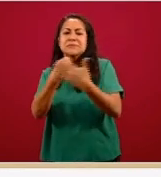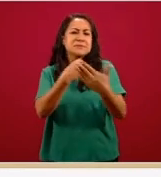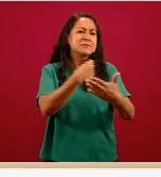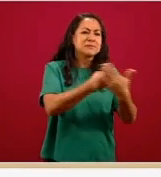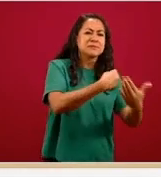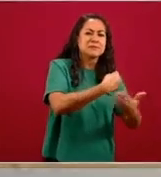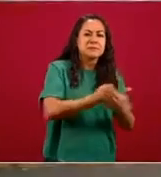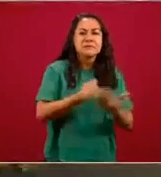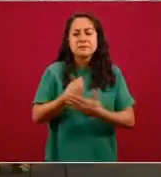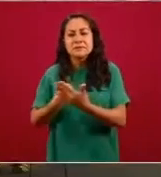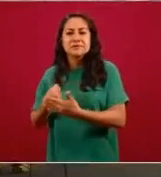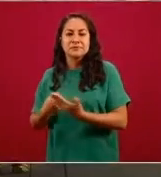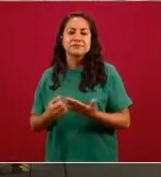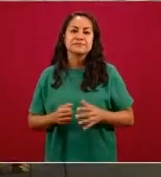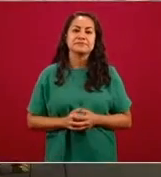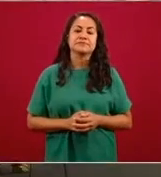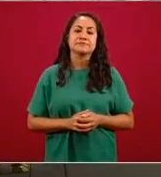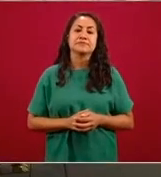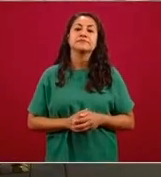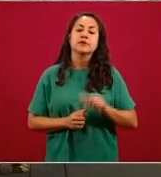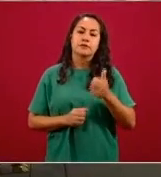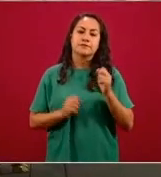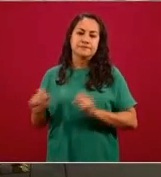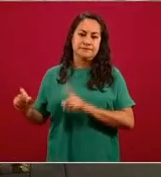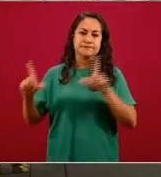the population of such state.